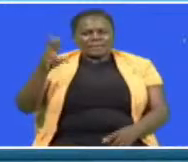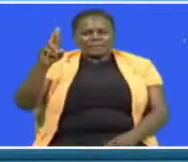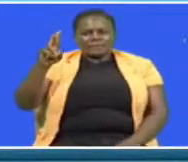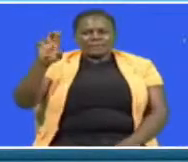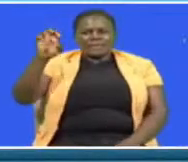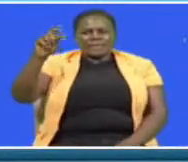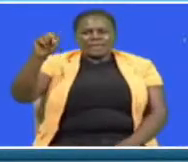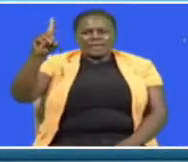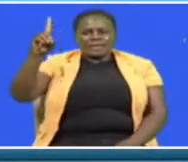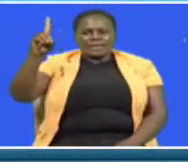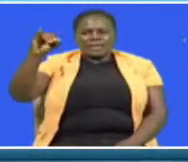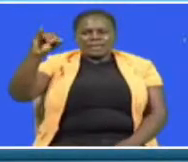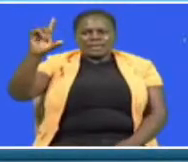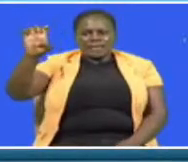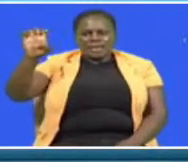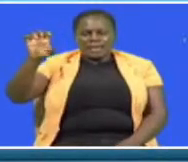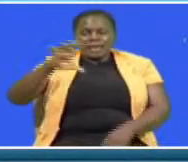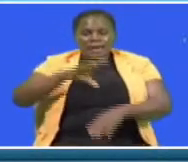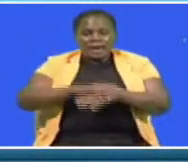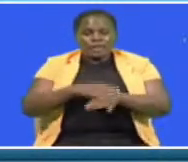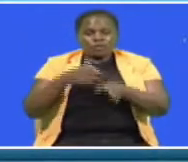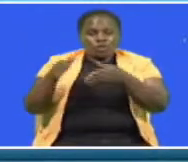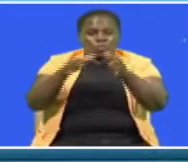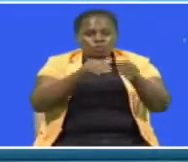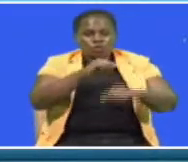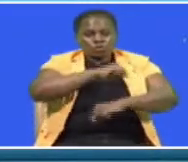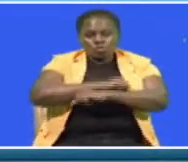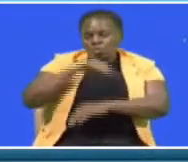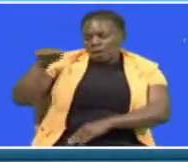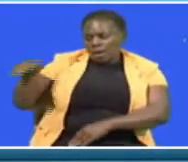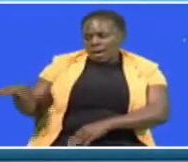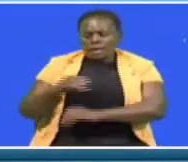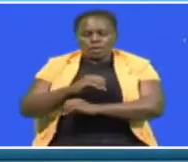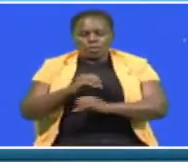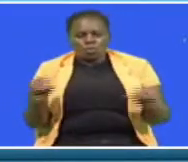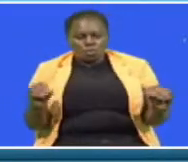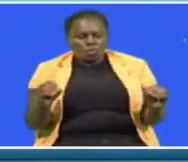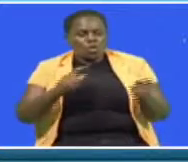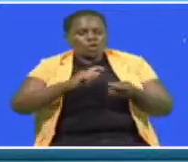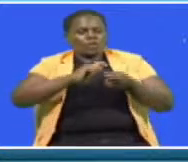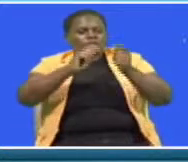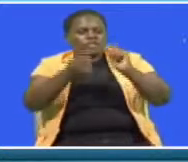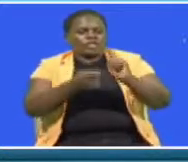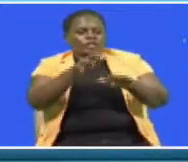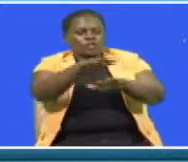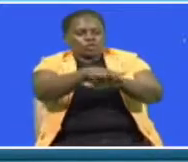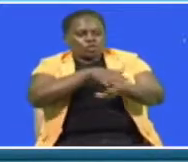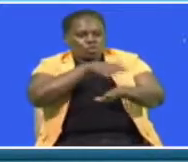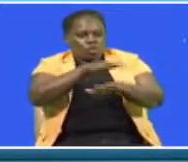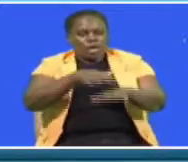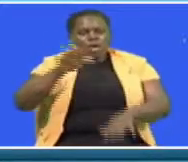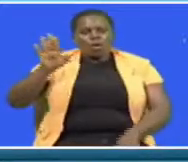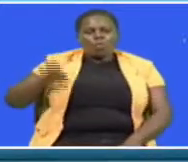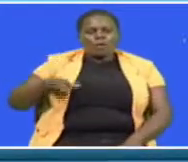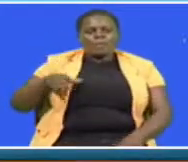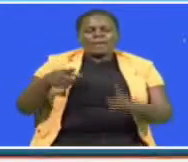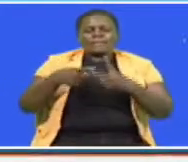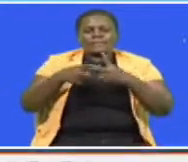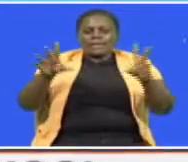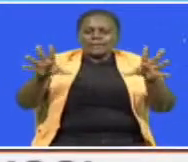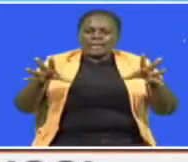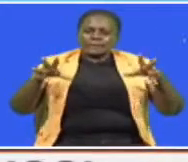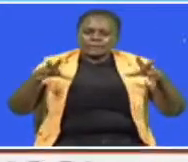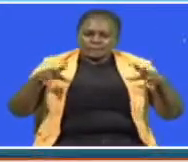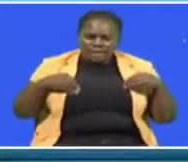community, most people never got a chance to go to school. Now this is changing slowly as the women have started